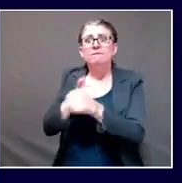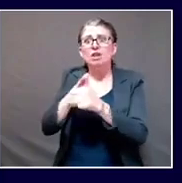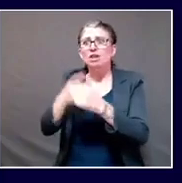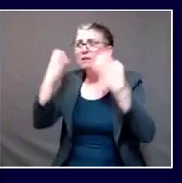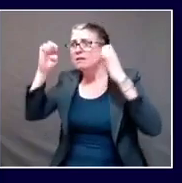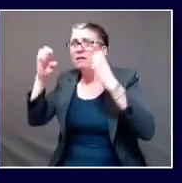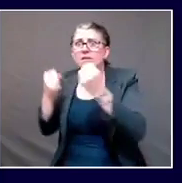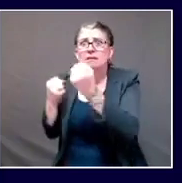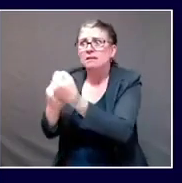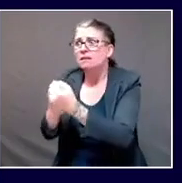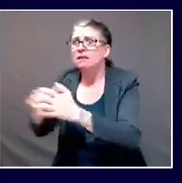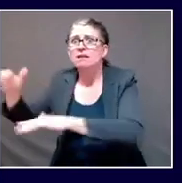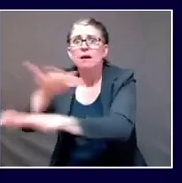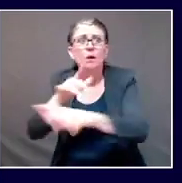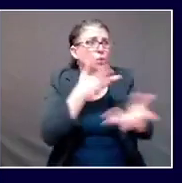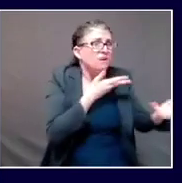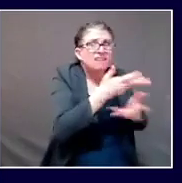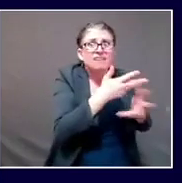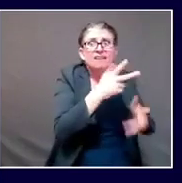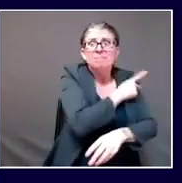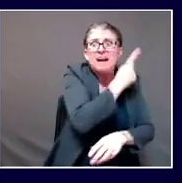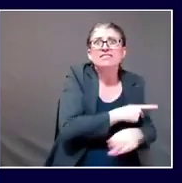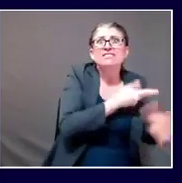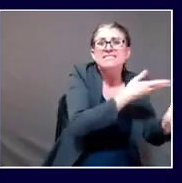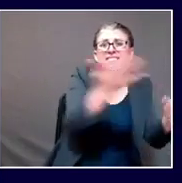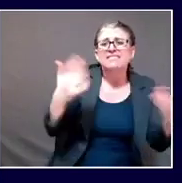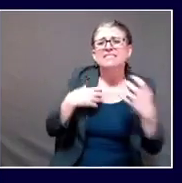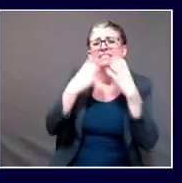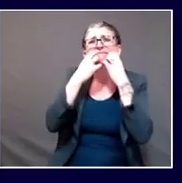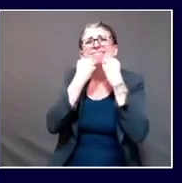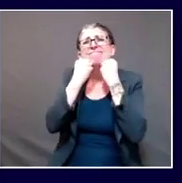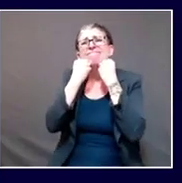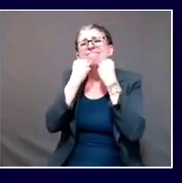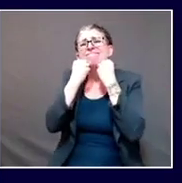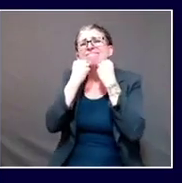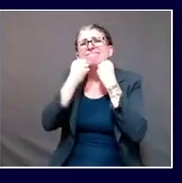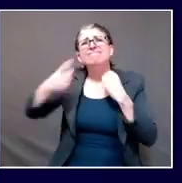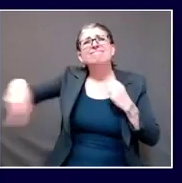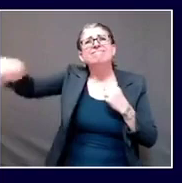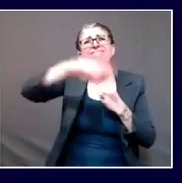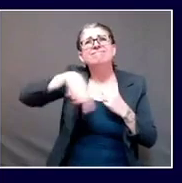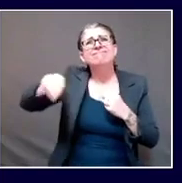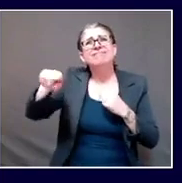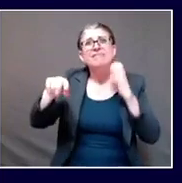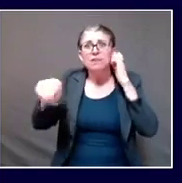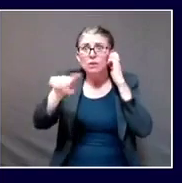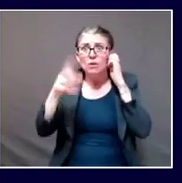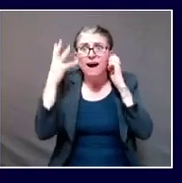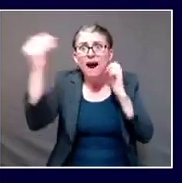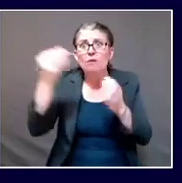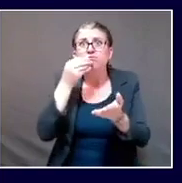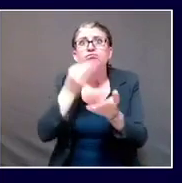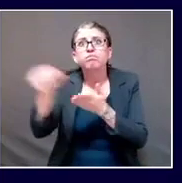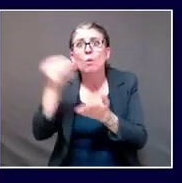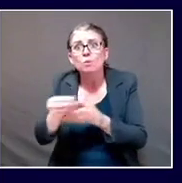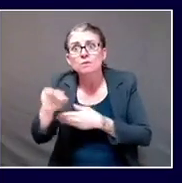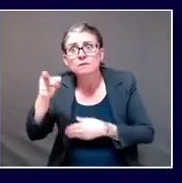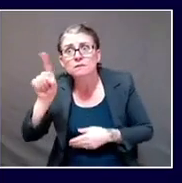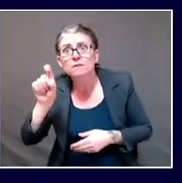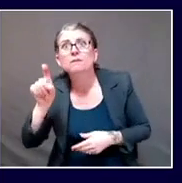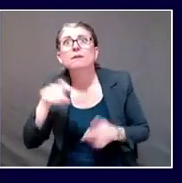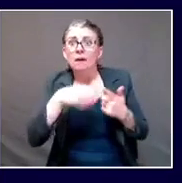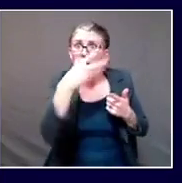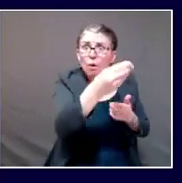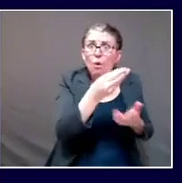are you headed to the mall right now? Are you going to the grocery store? Are you wearing a mask? If not, why not?